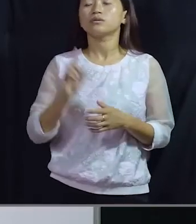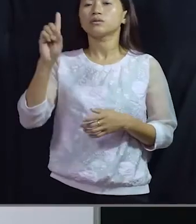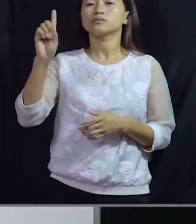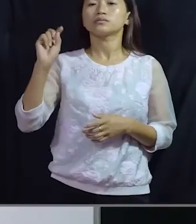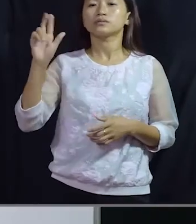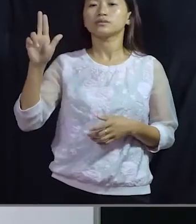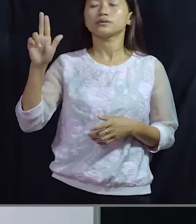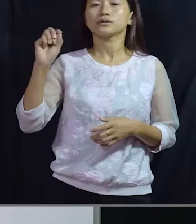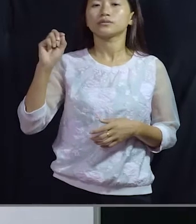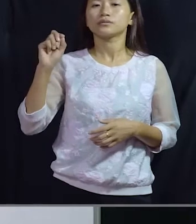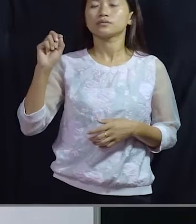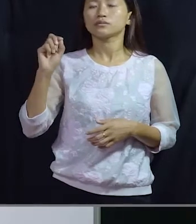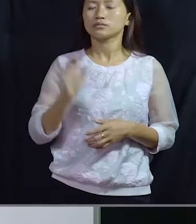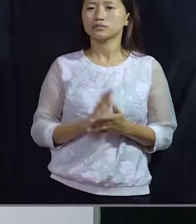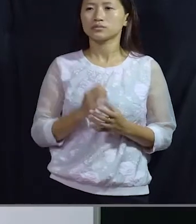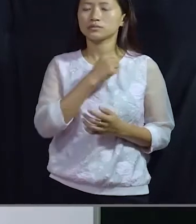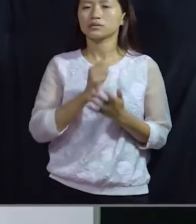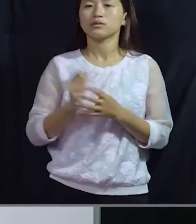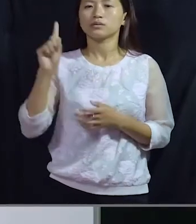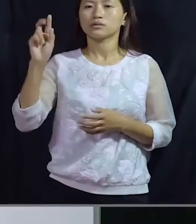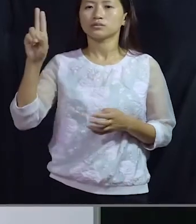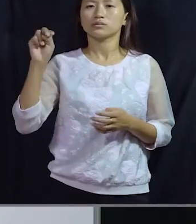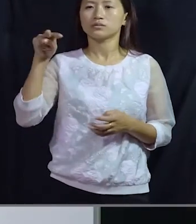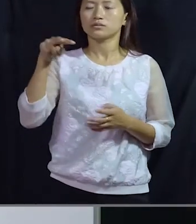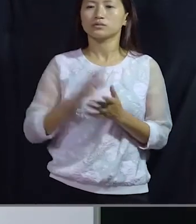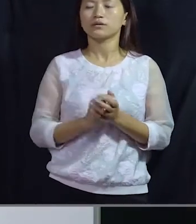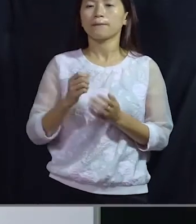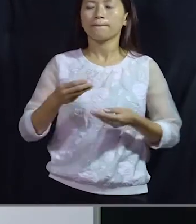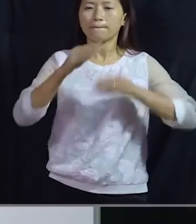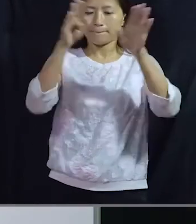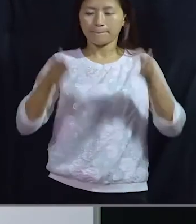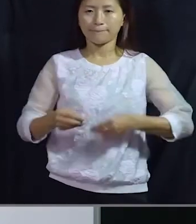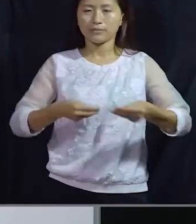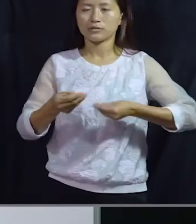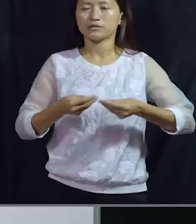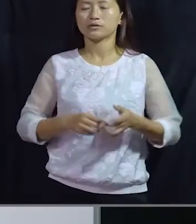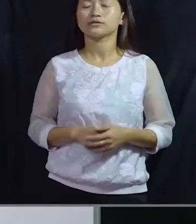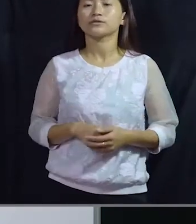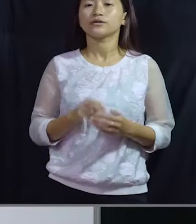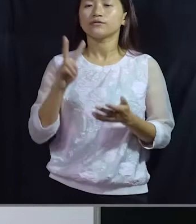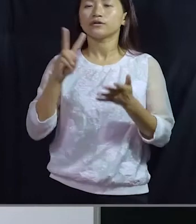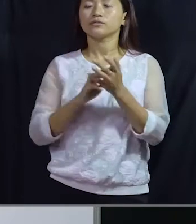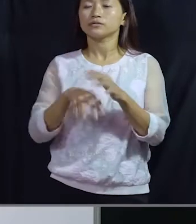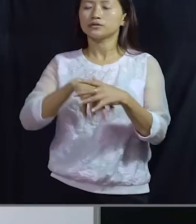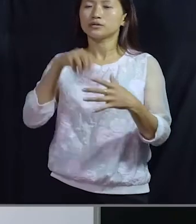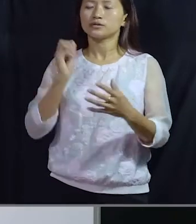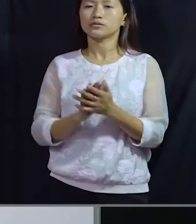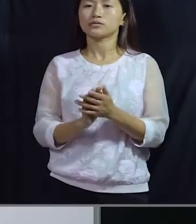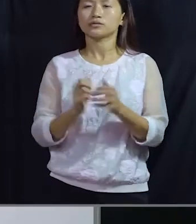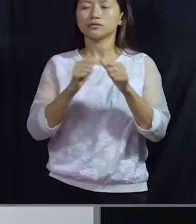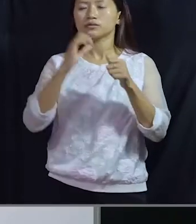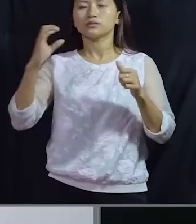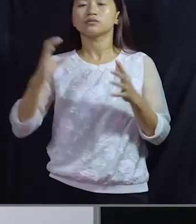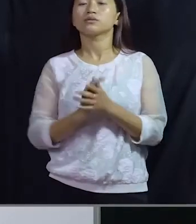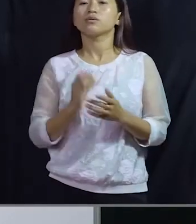and 1,200, which means the market value is already taken into account. So this is distributed between